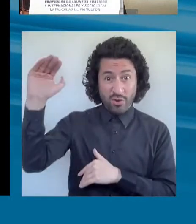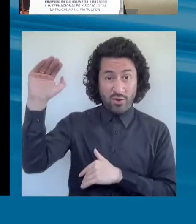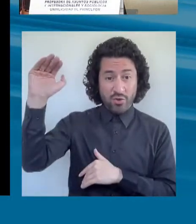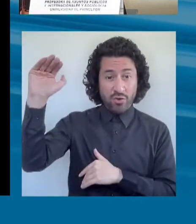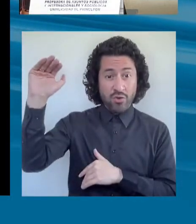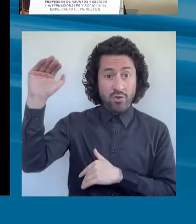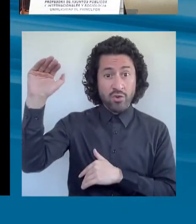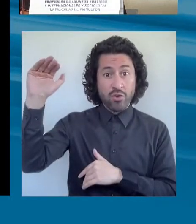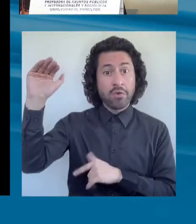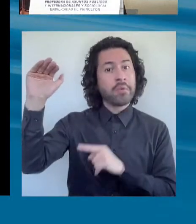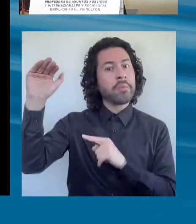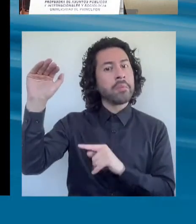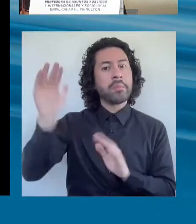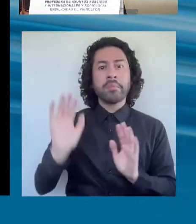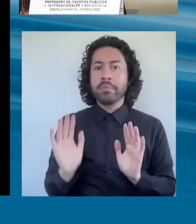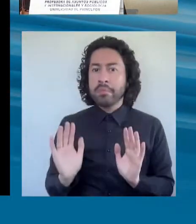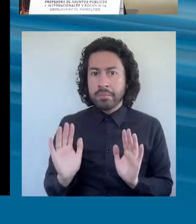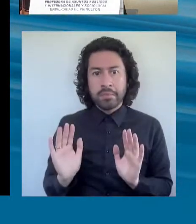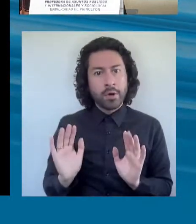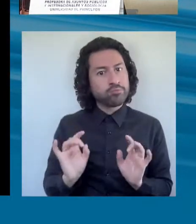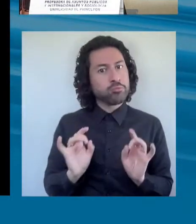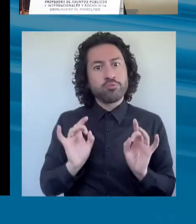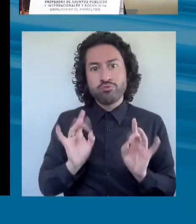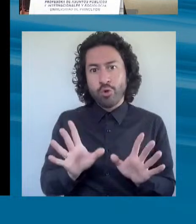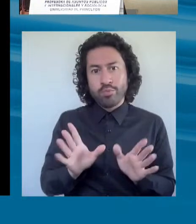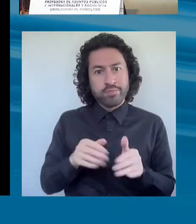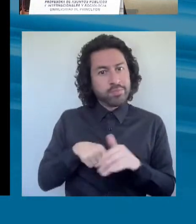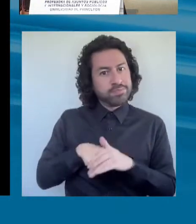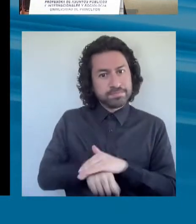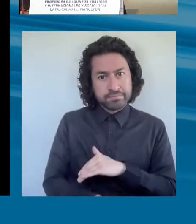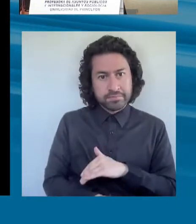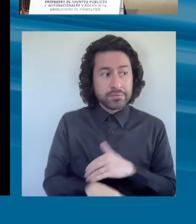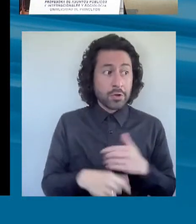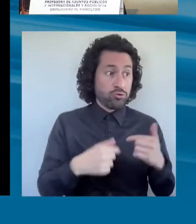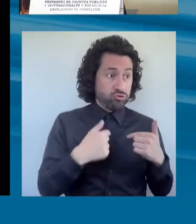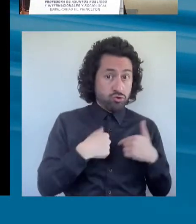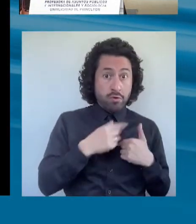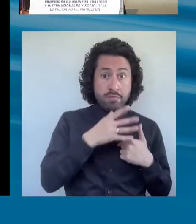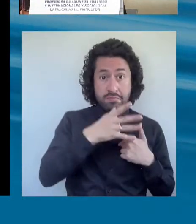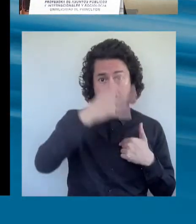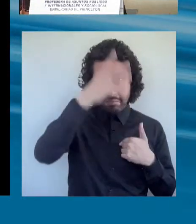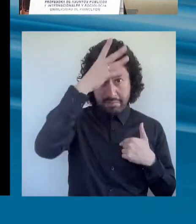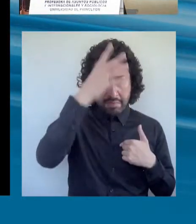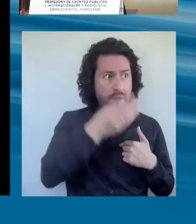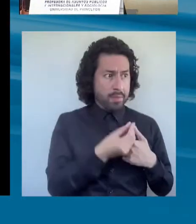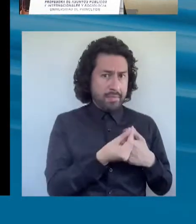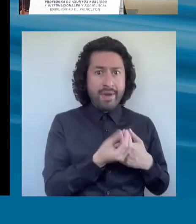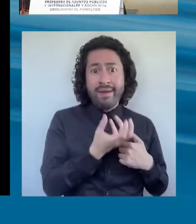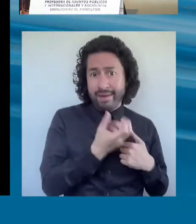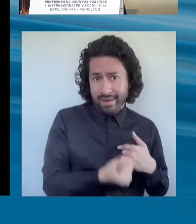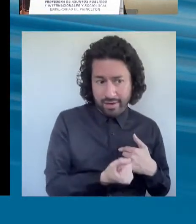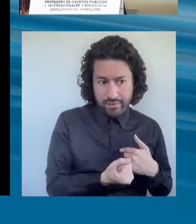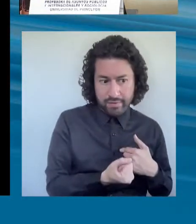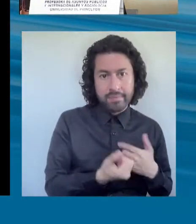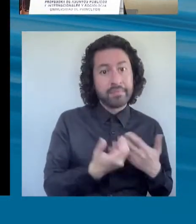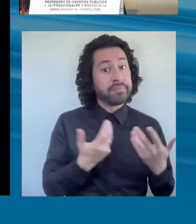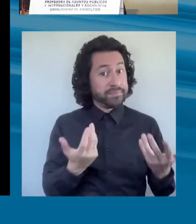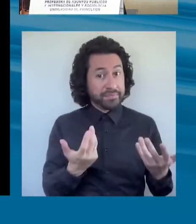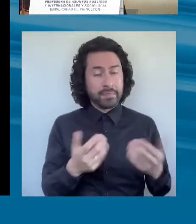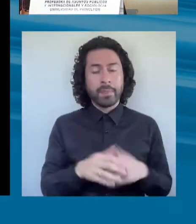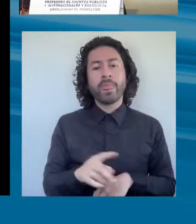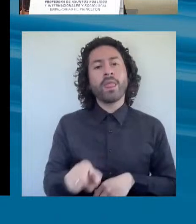could call accidents of the cradle. That means whether or not their parents had resources or